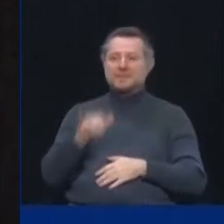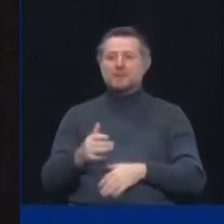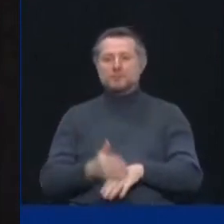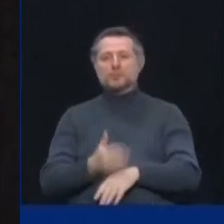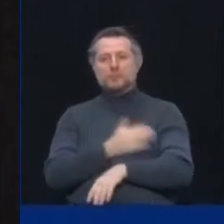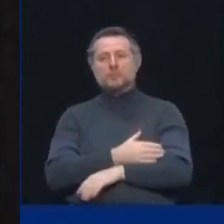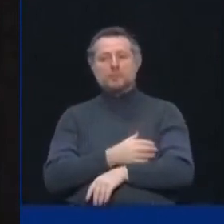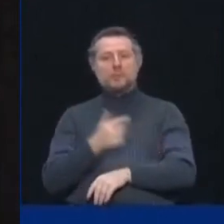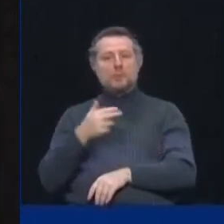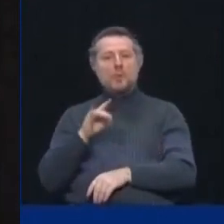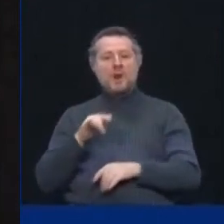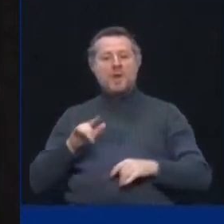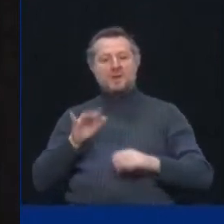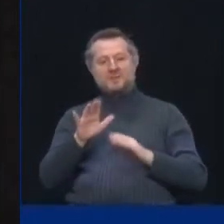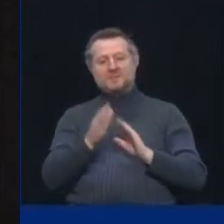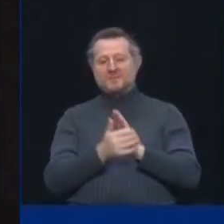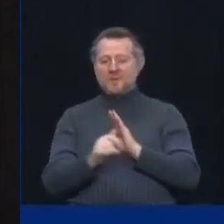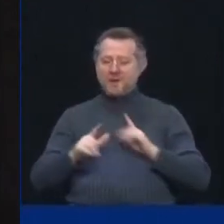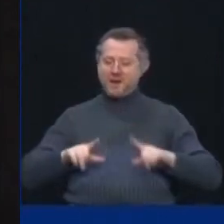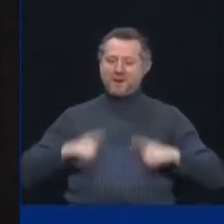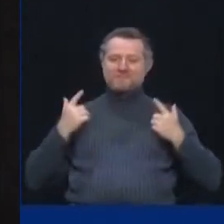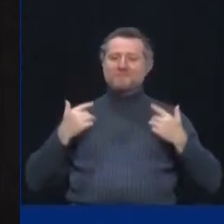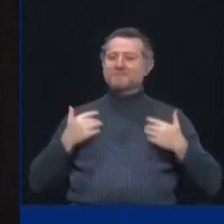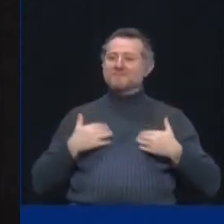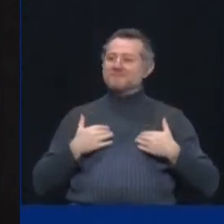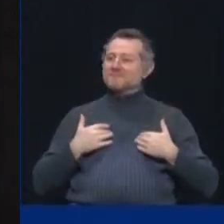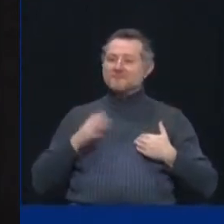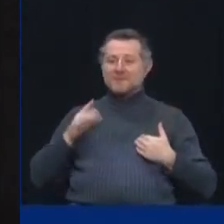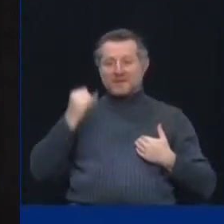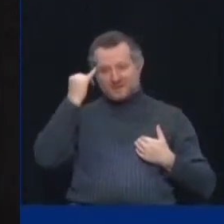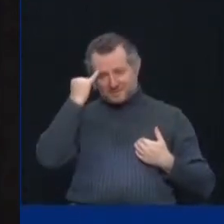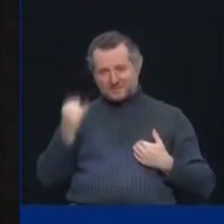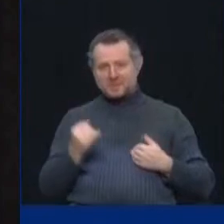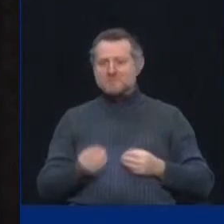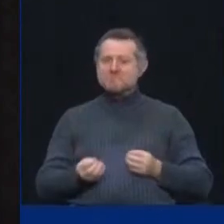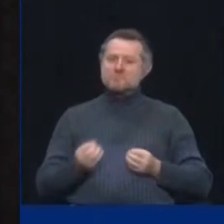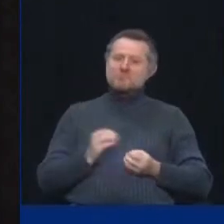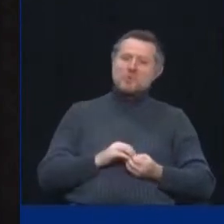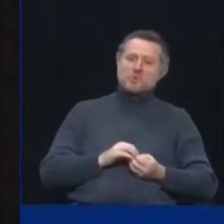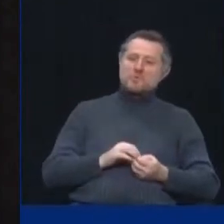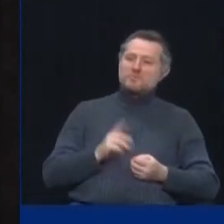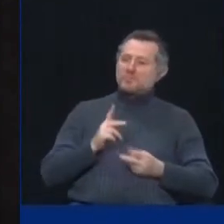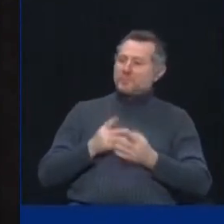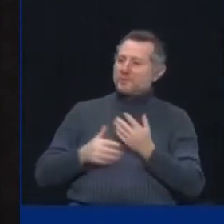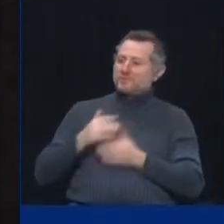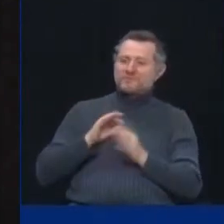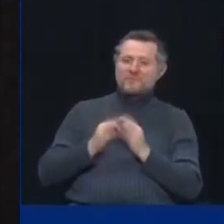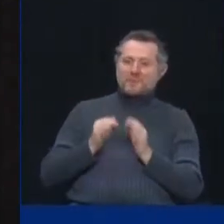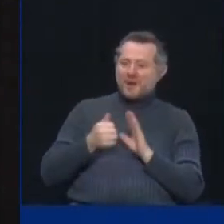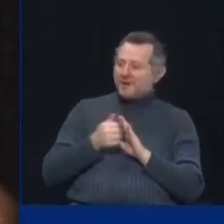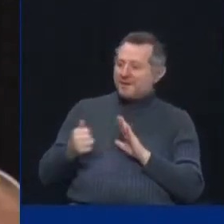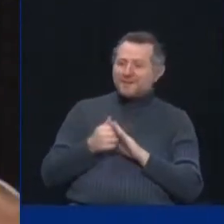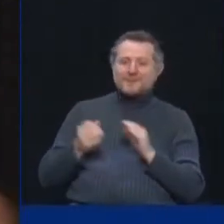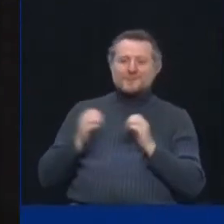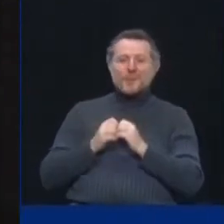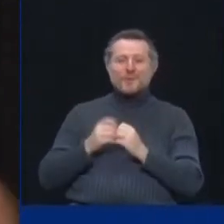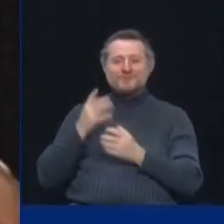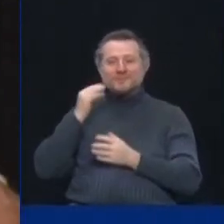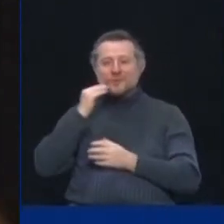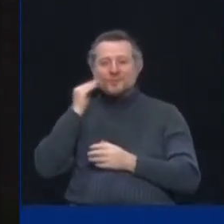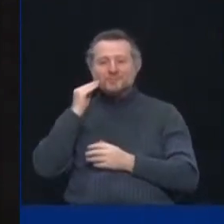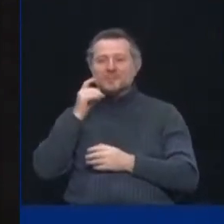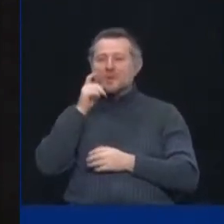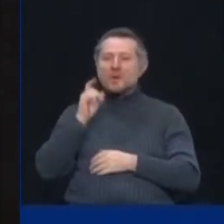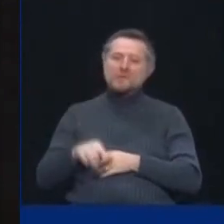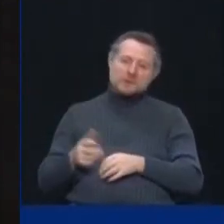even more so, could you imagine now the amount of time that they can spend with their family members where they are not in some tunnel in the